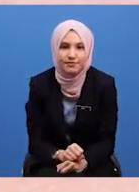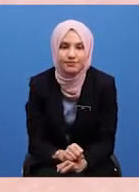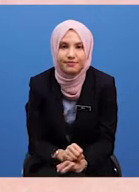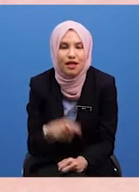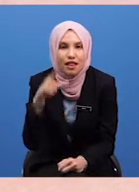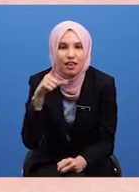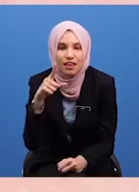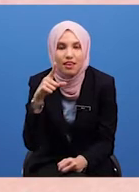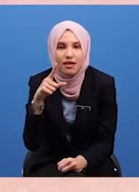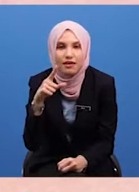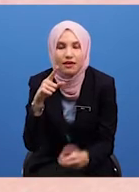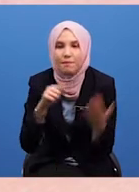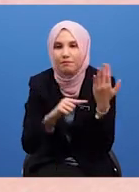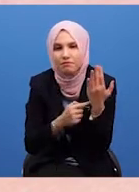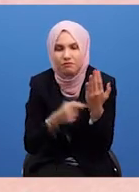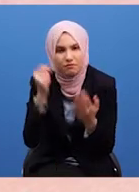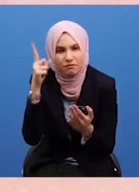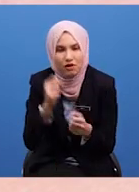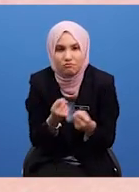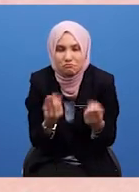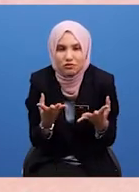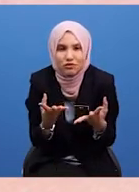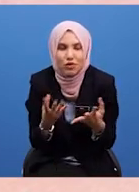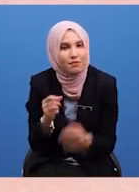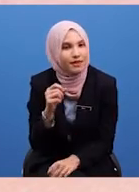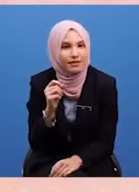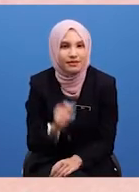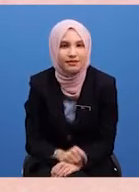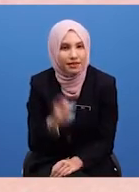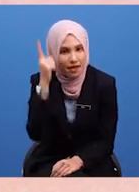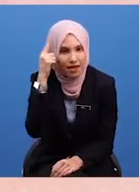Lynn begins to think of so many things in her mind.